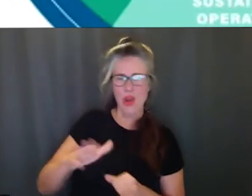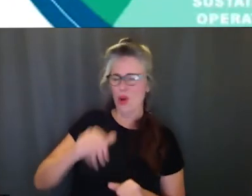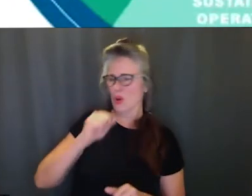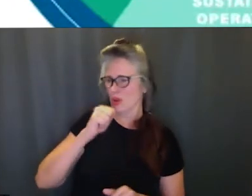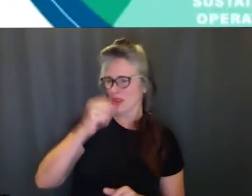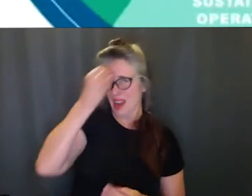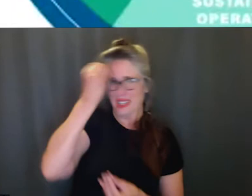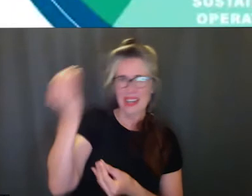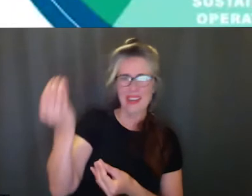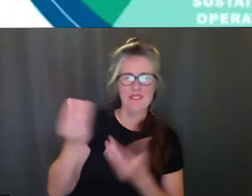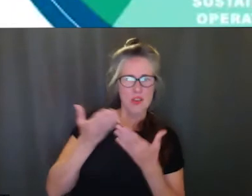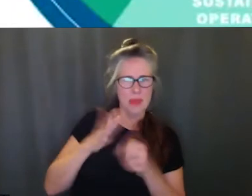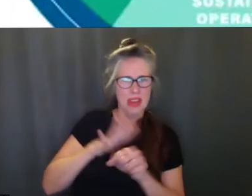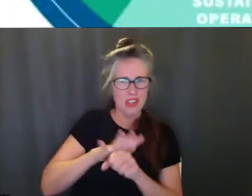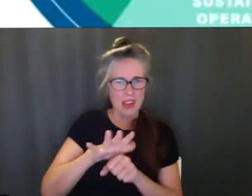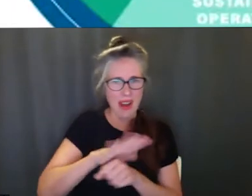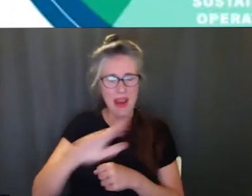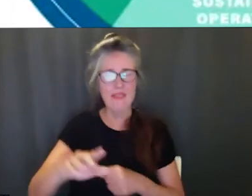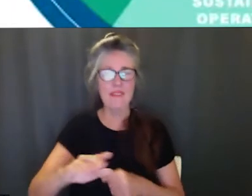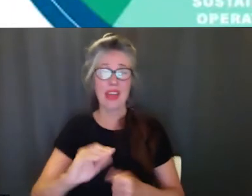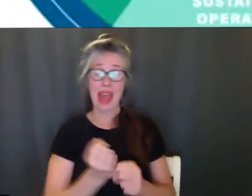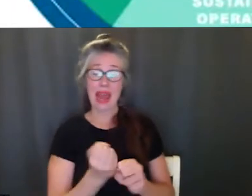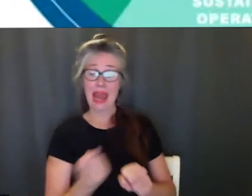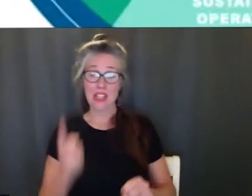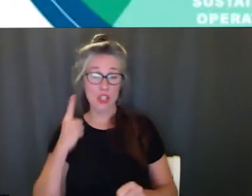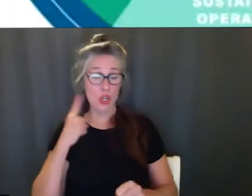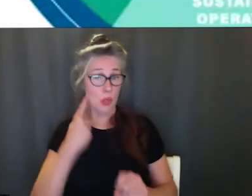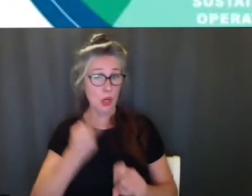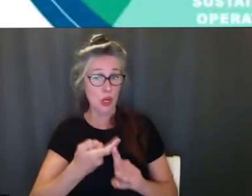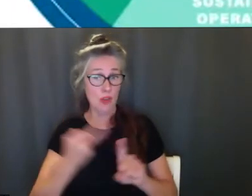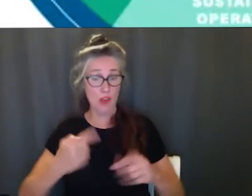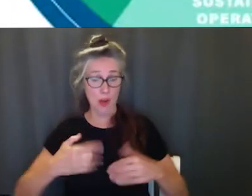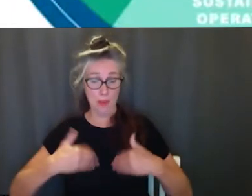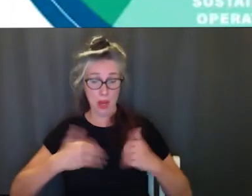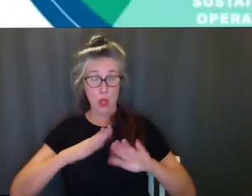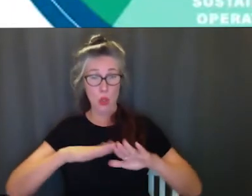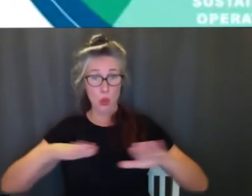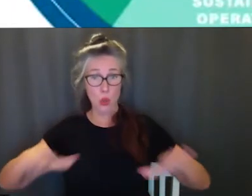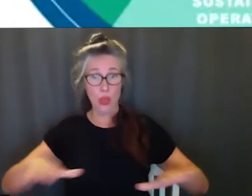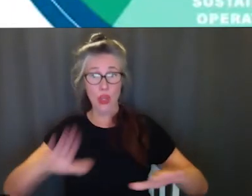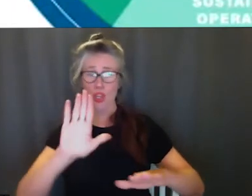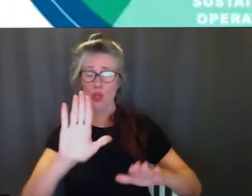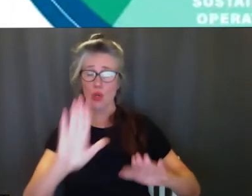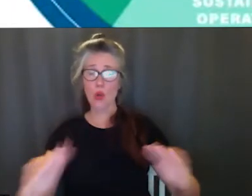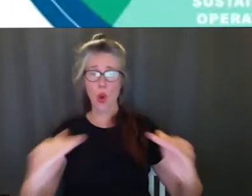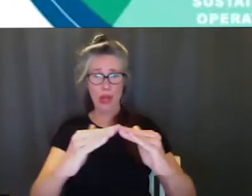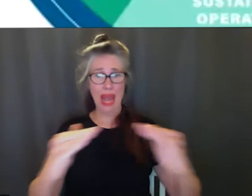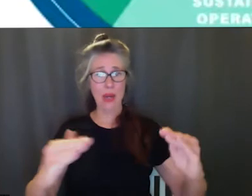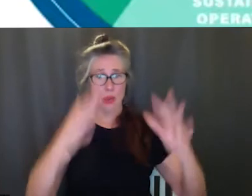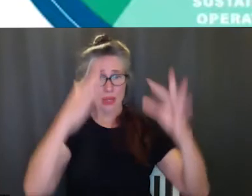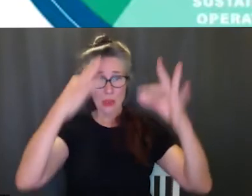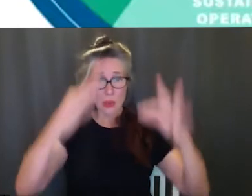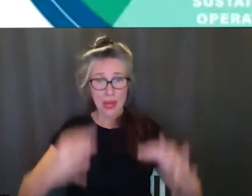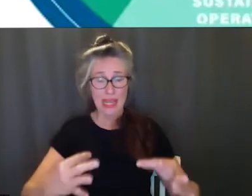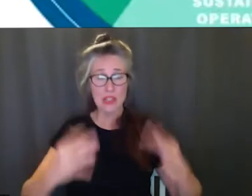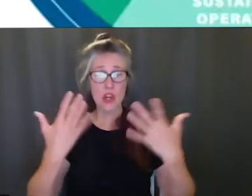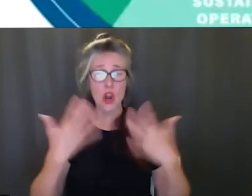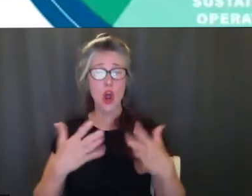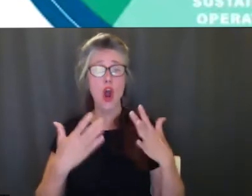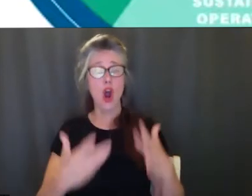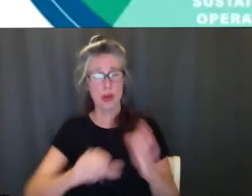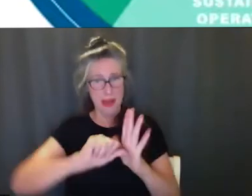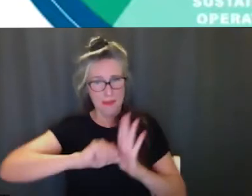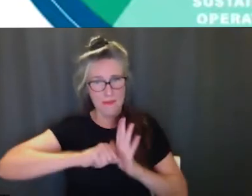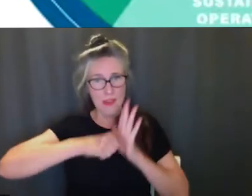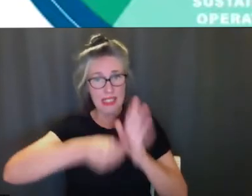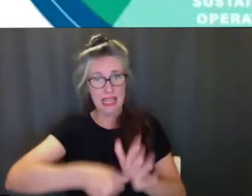about. We heard from our youth last year. Your own equity resolution, as has already been mentioned, underscores the